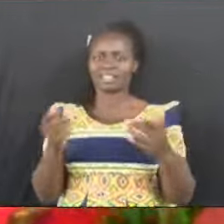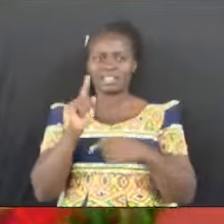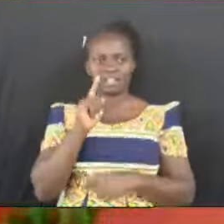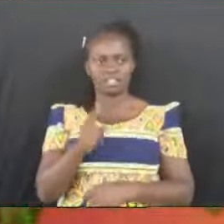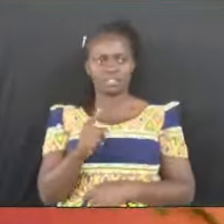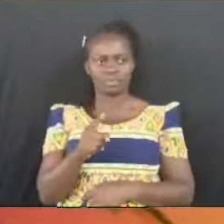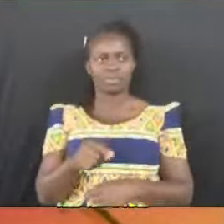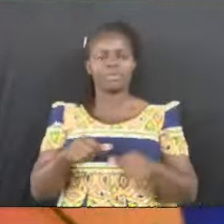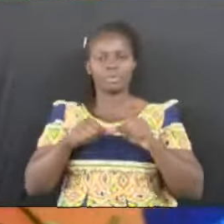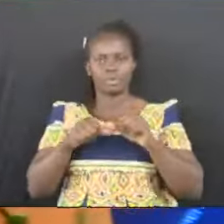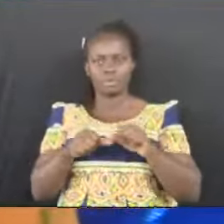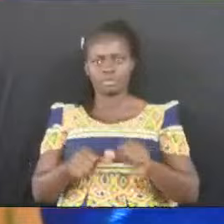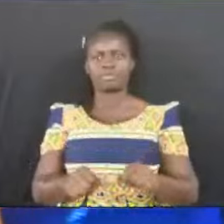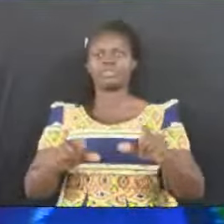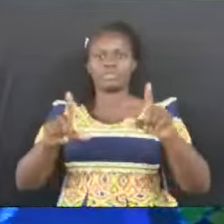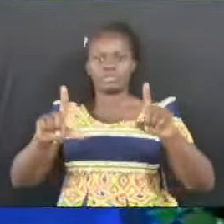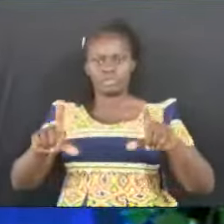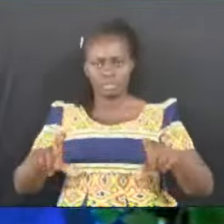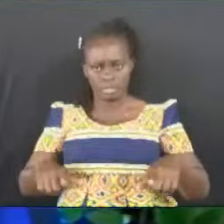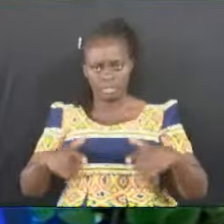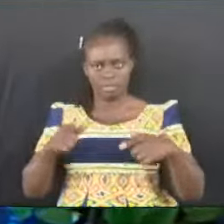of being blessings to others.